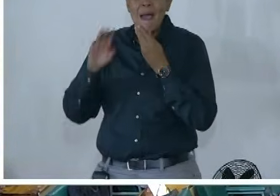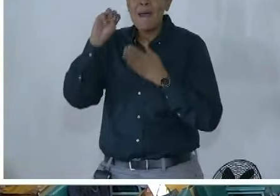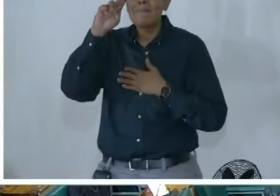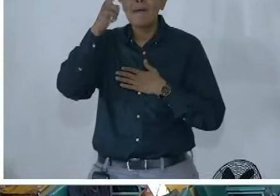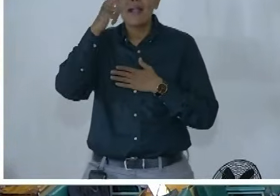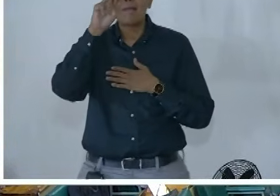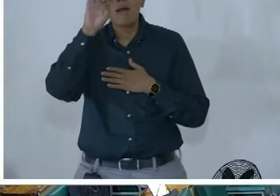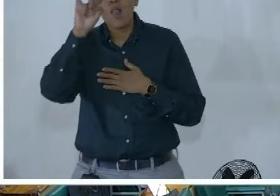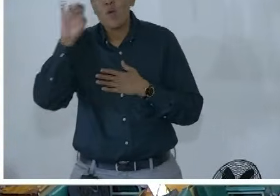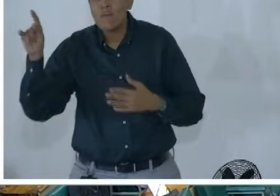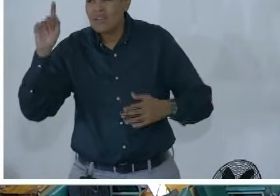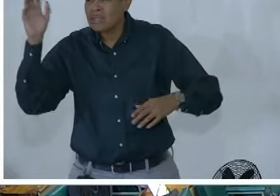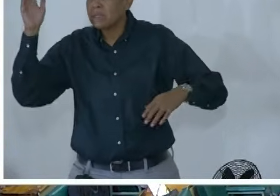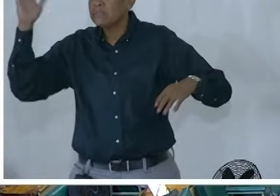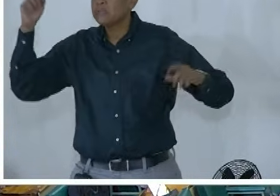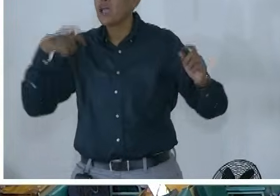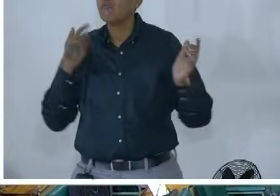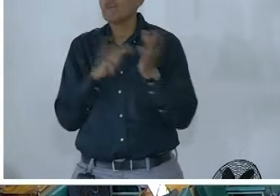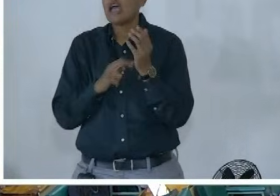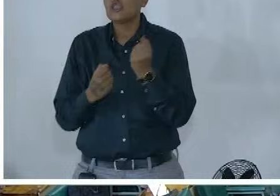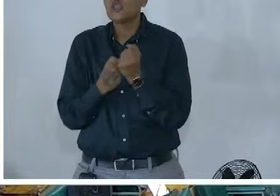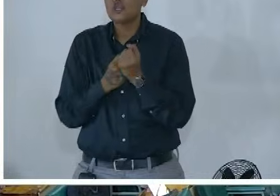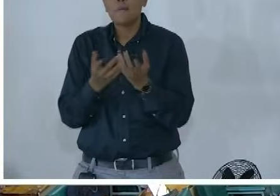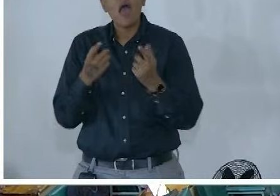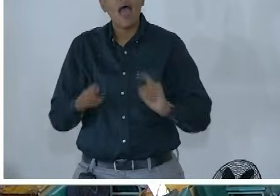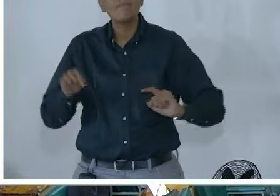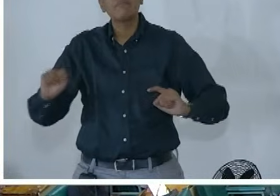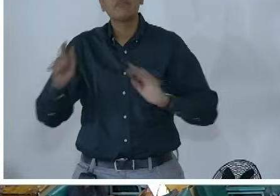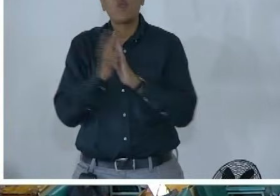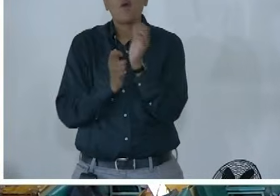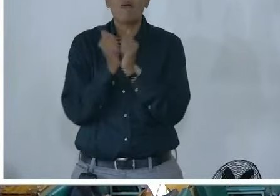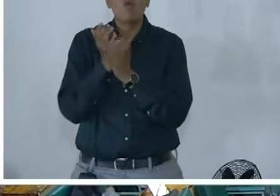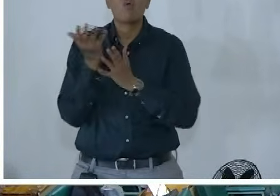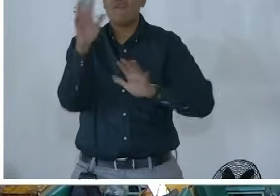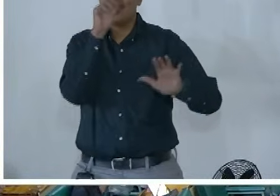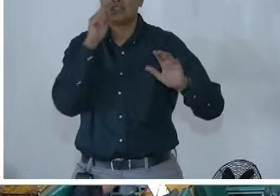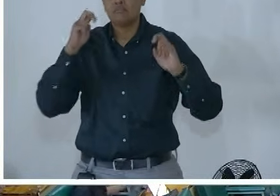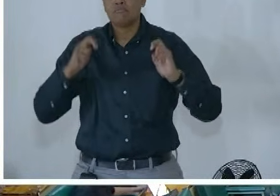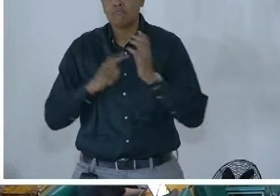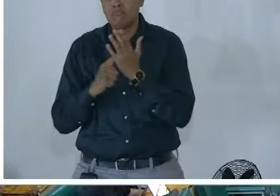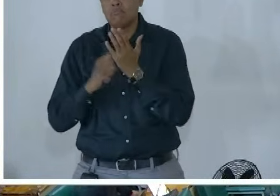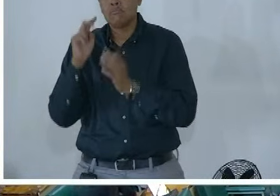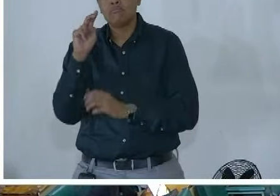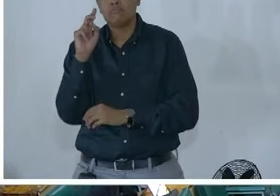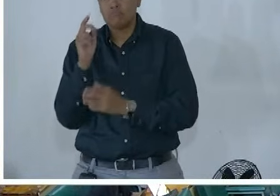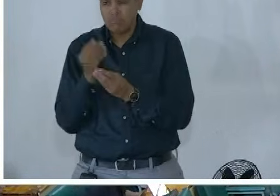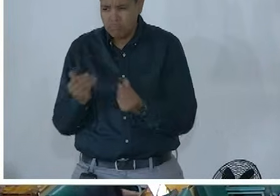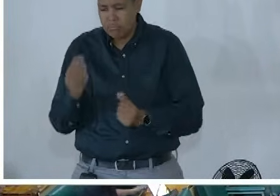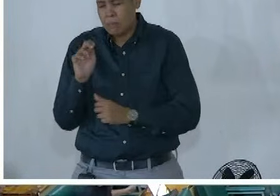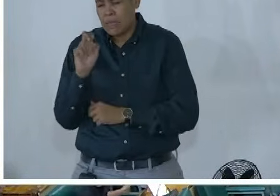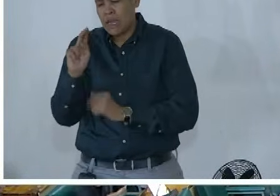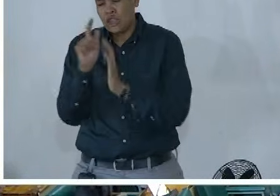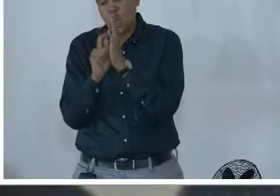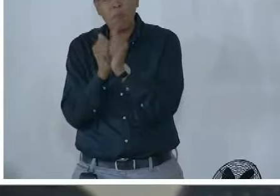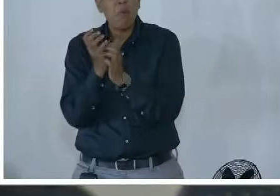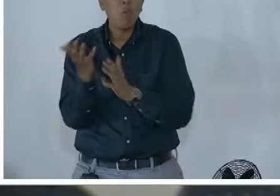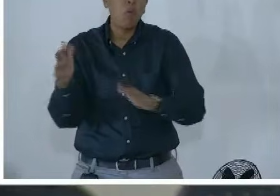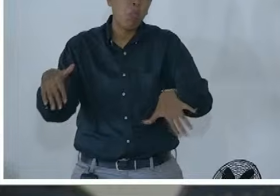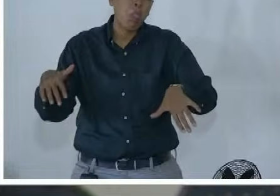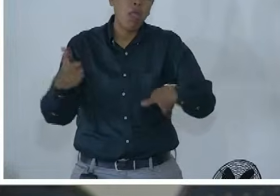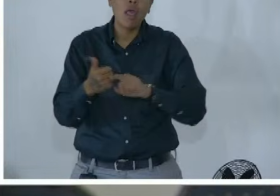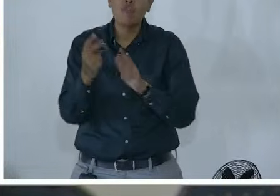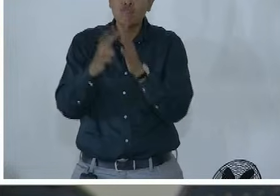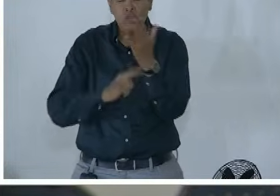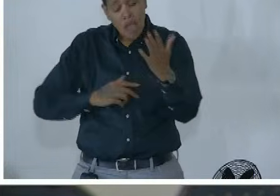Mr. Speaker, I rise to support this bill entitled the Mediation Act. Having read the bill in